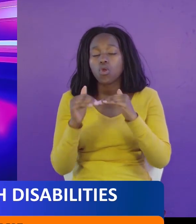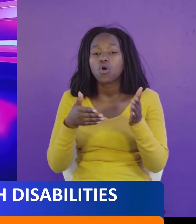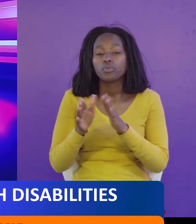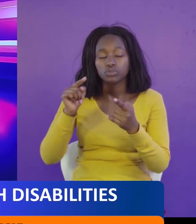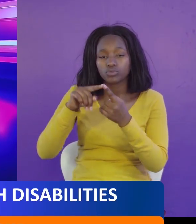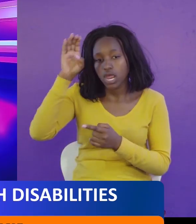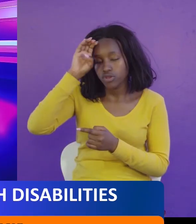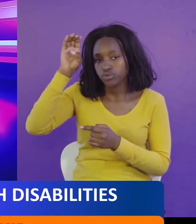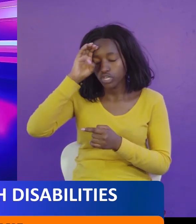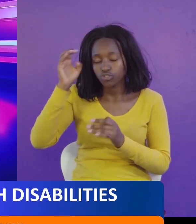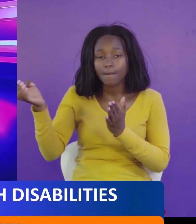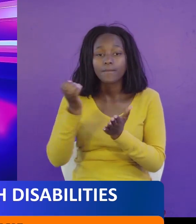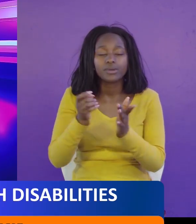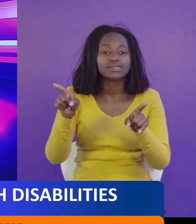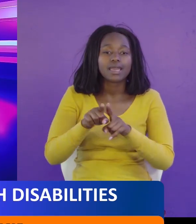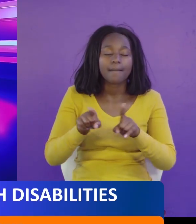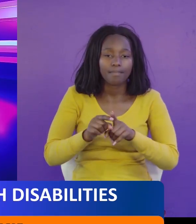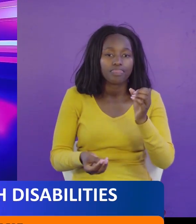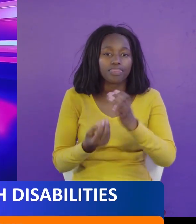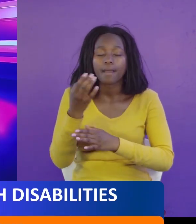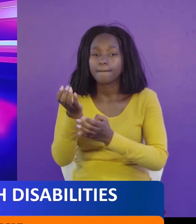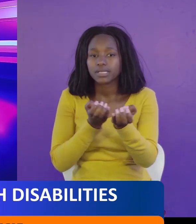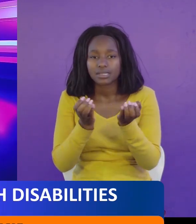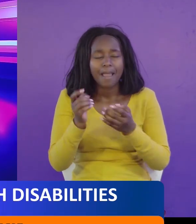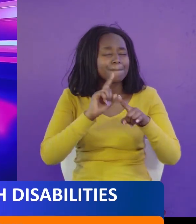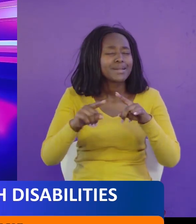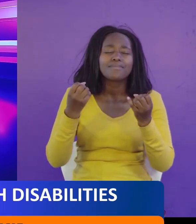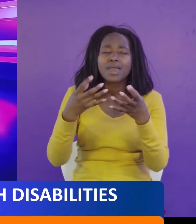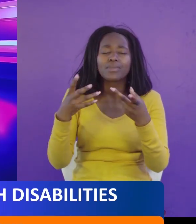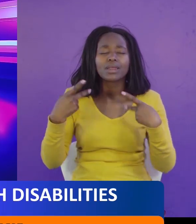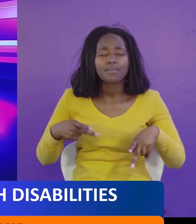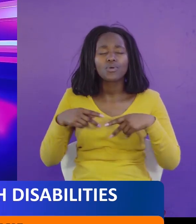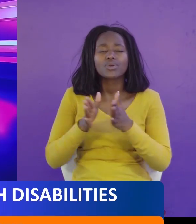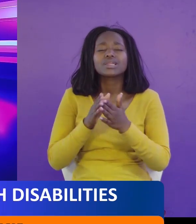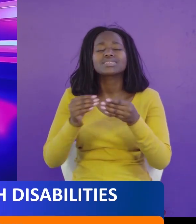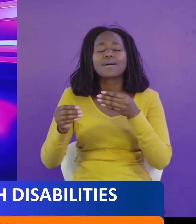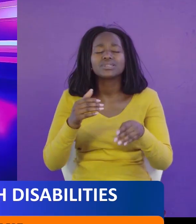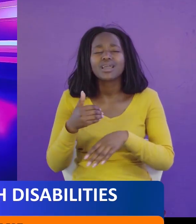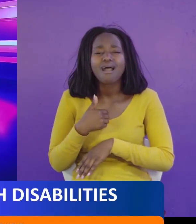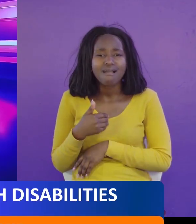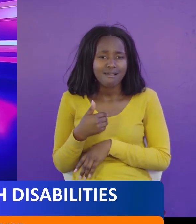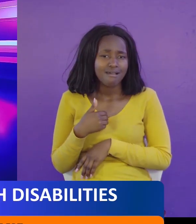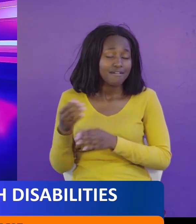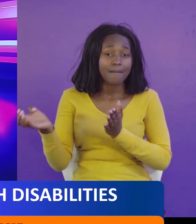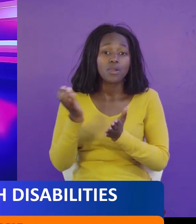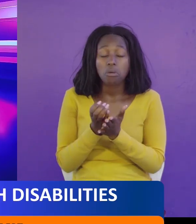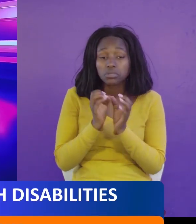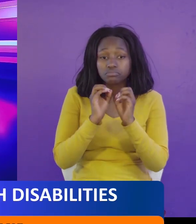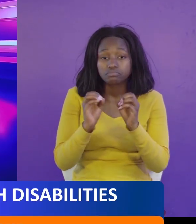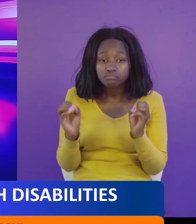enterprise. Yet many persons with disabilities still struggle with unemployment, inaccessible